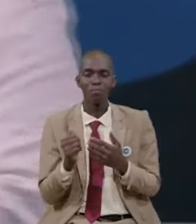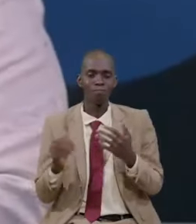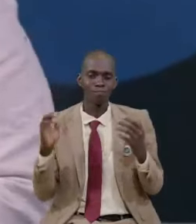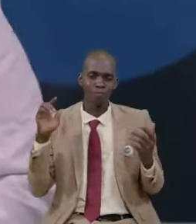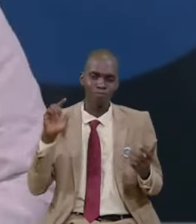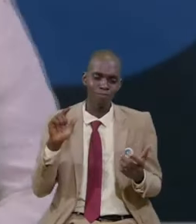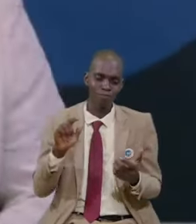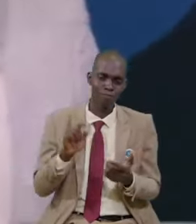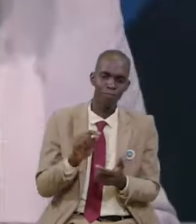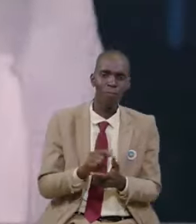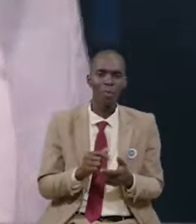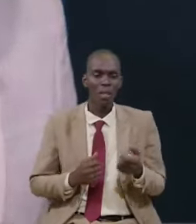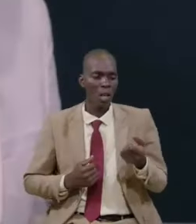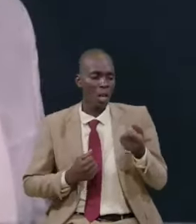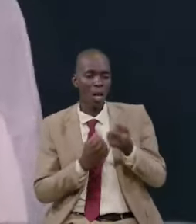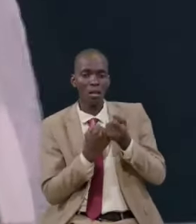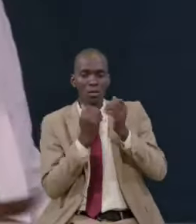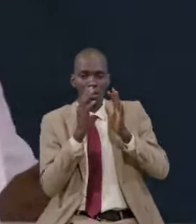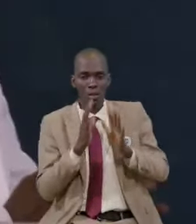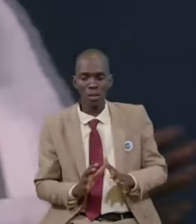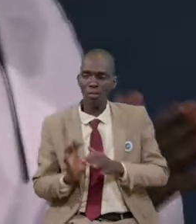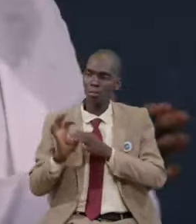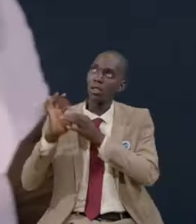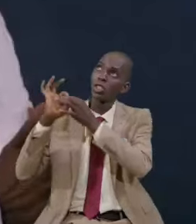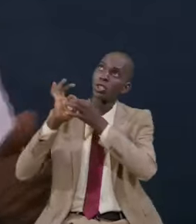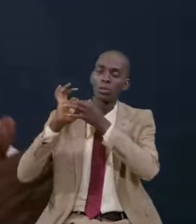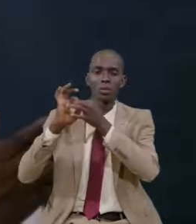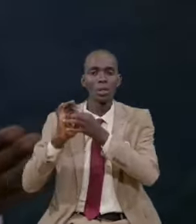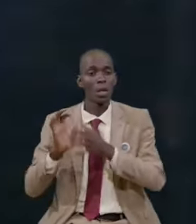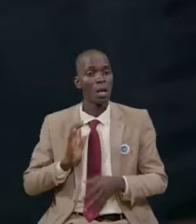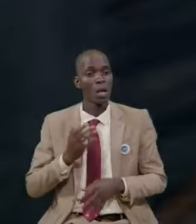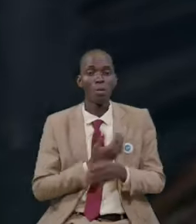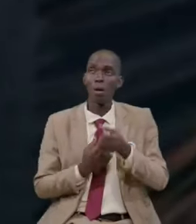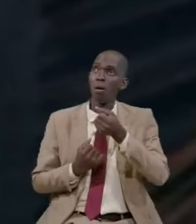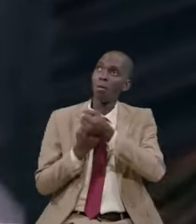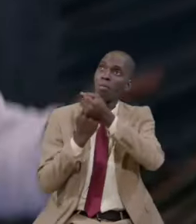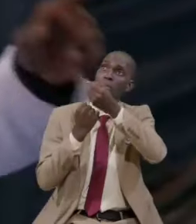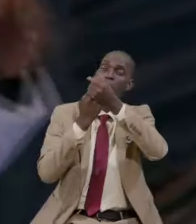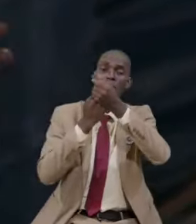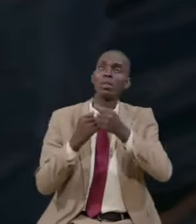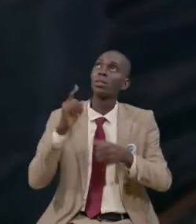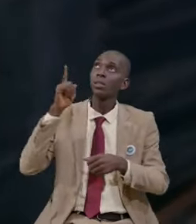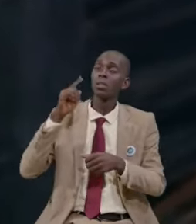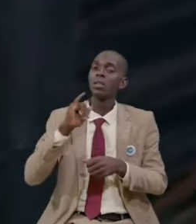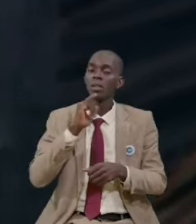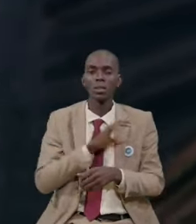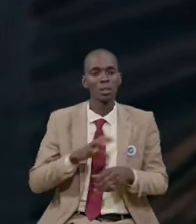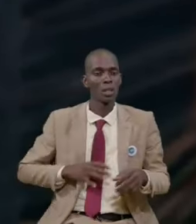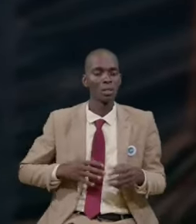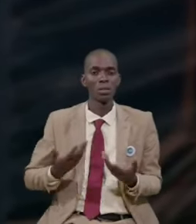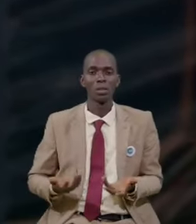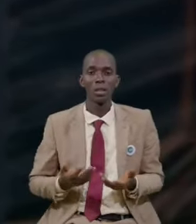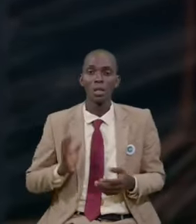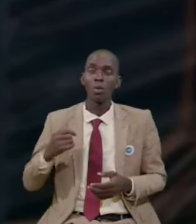advocates reconciliation. Our advocate is Christ. We have an advocate,